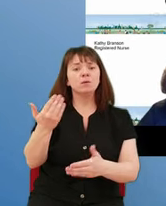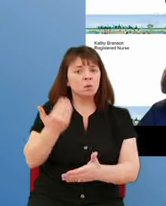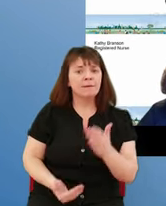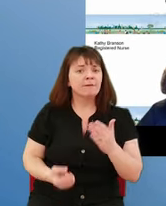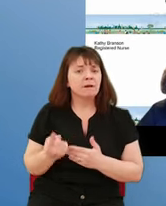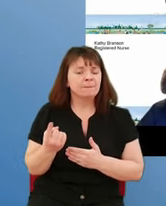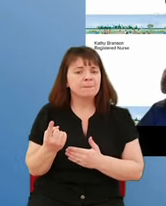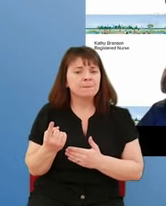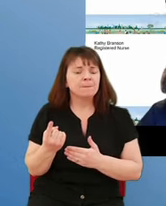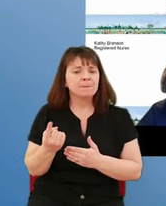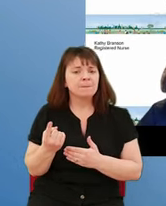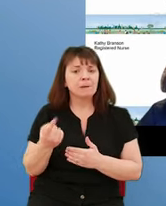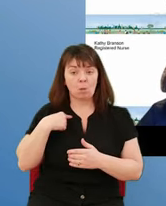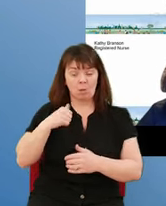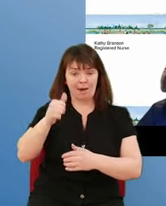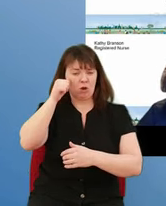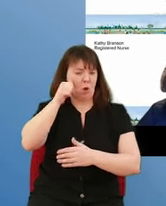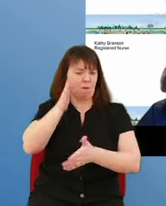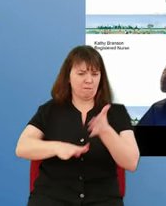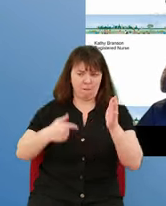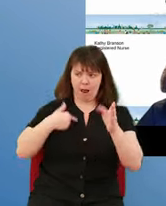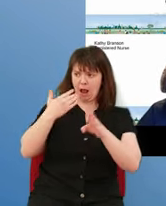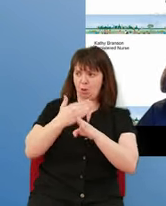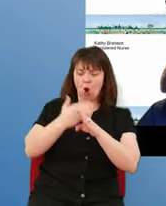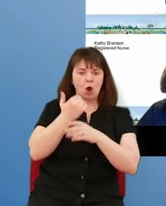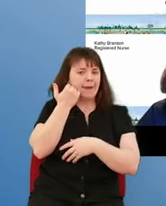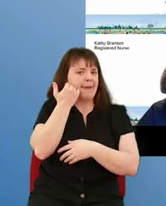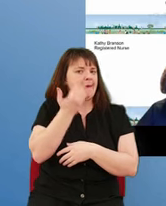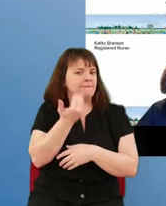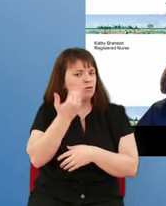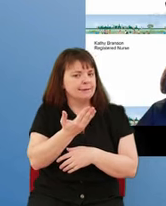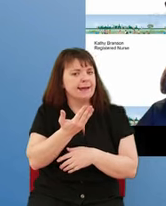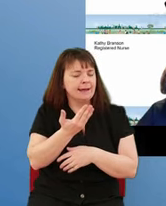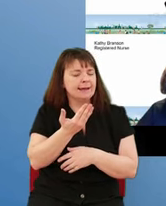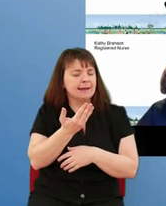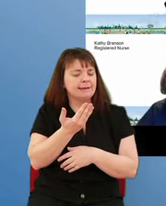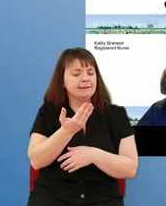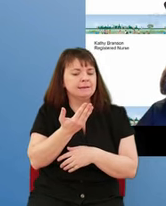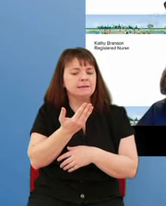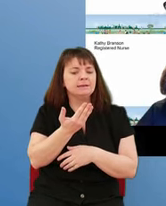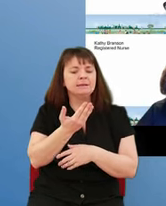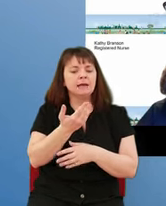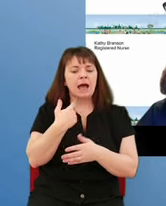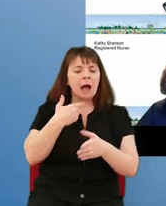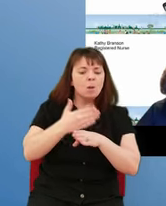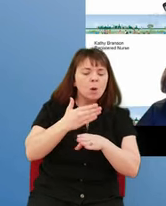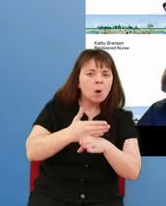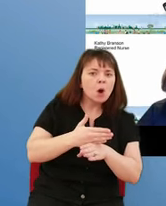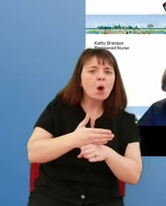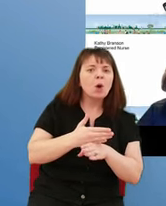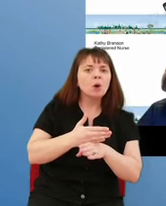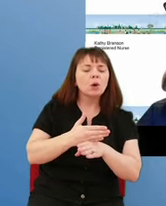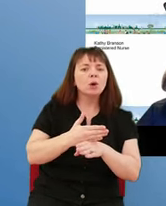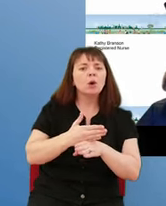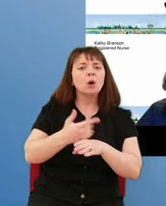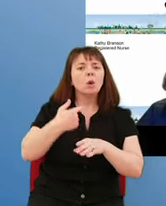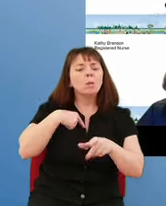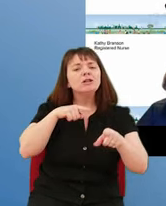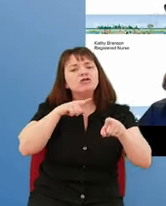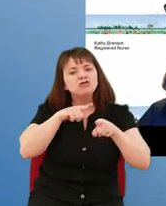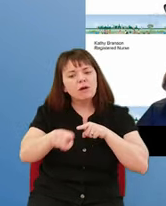need that support. We triangulated almost all the work that we do to link with